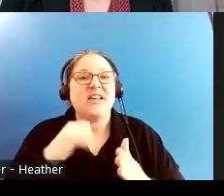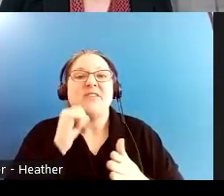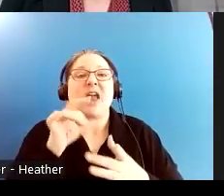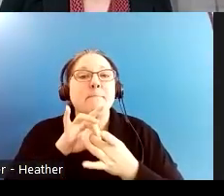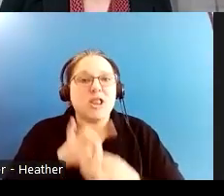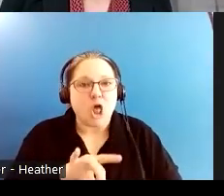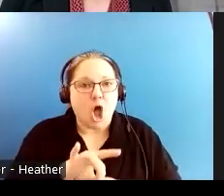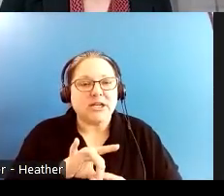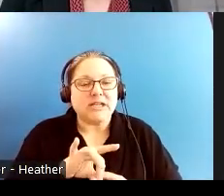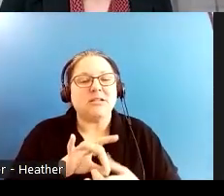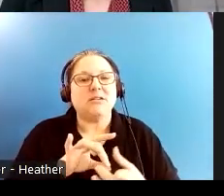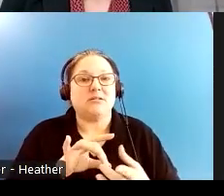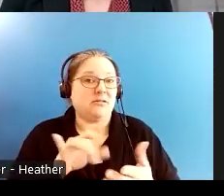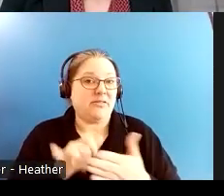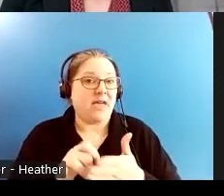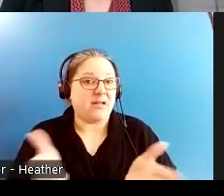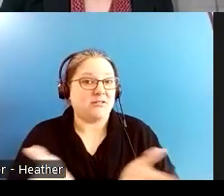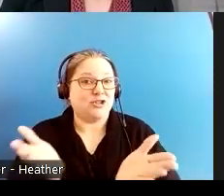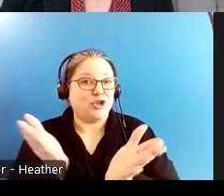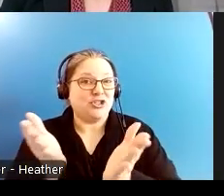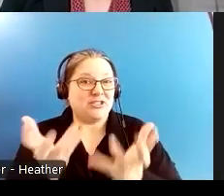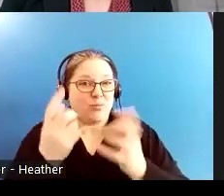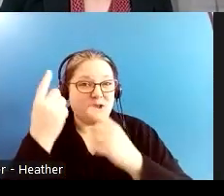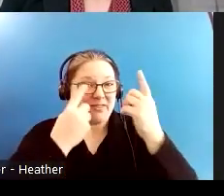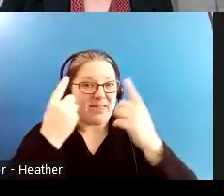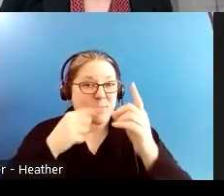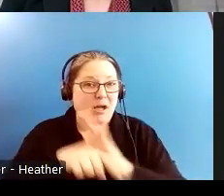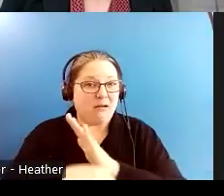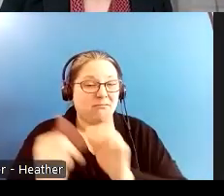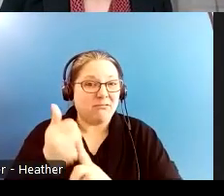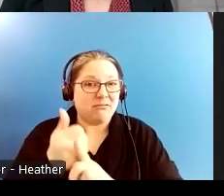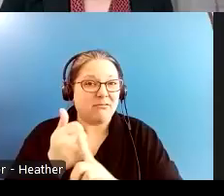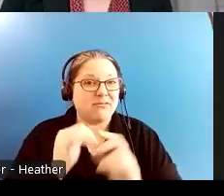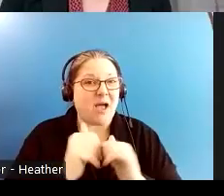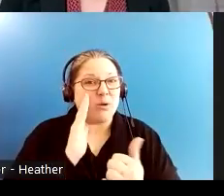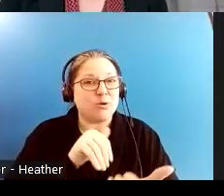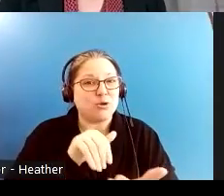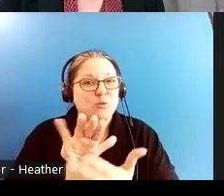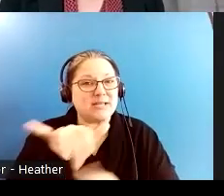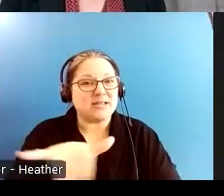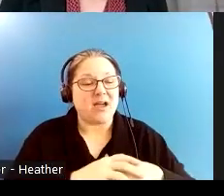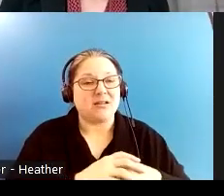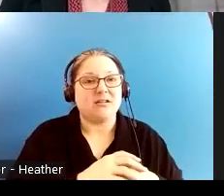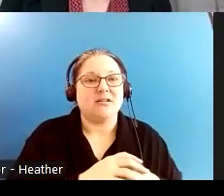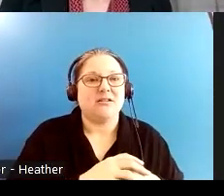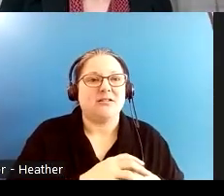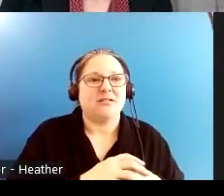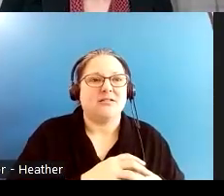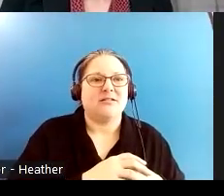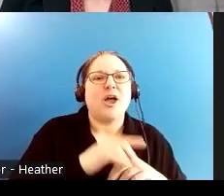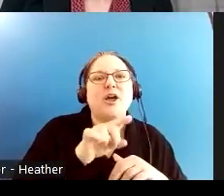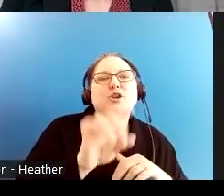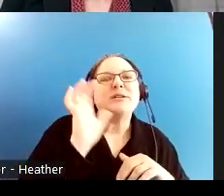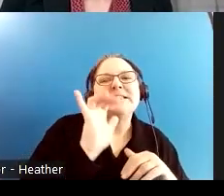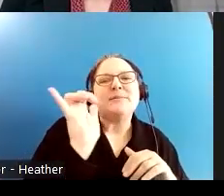suicide risk and poor health in this group? How does street psychiatry address this? Also, she wanted to mention you seem like an amazing